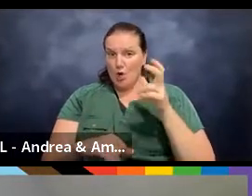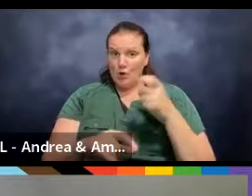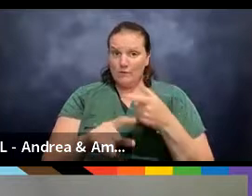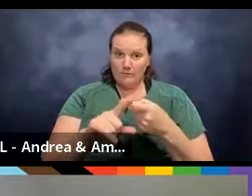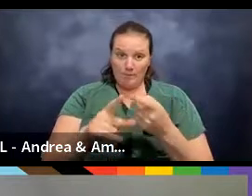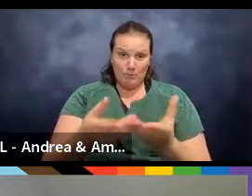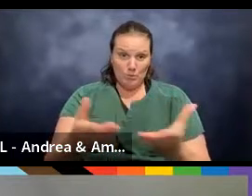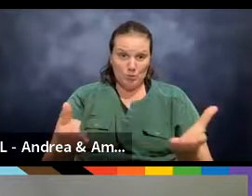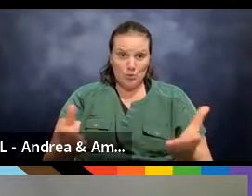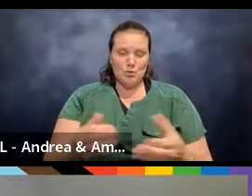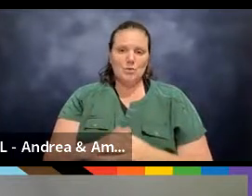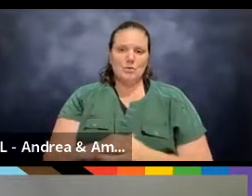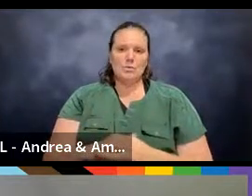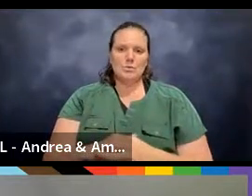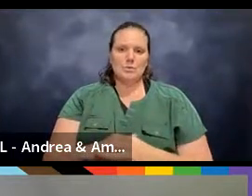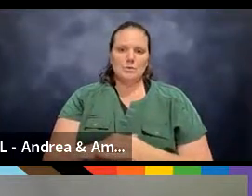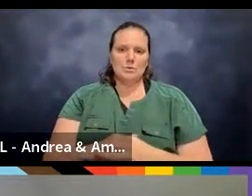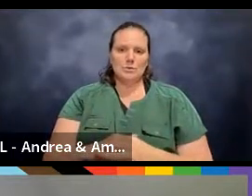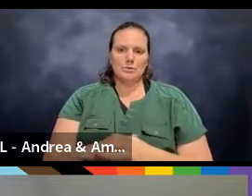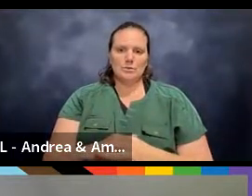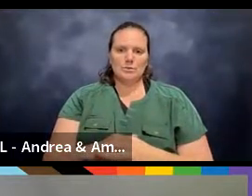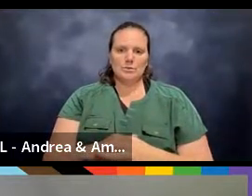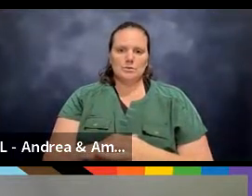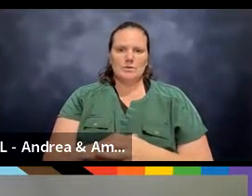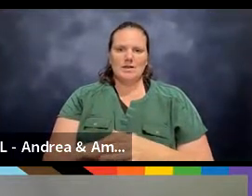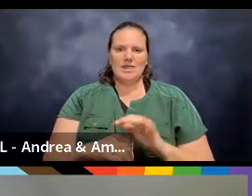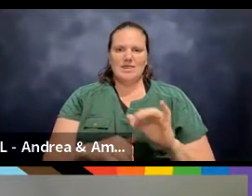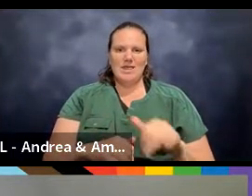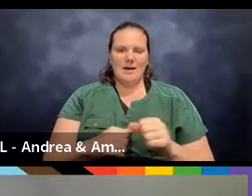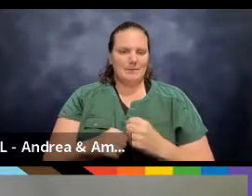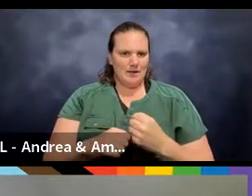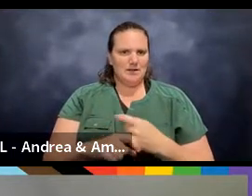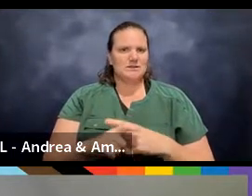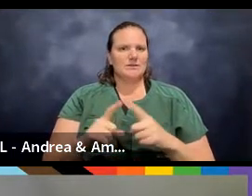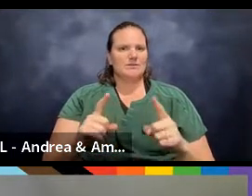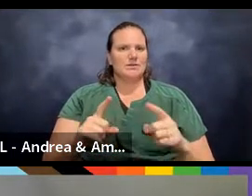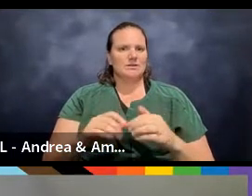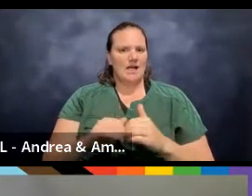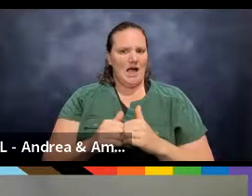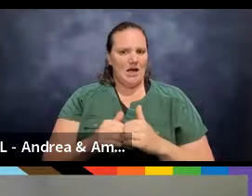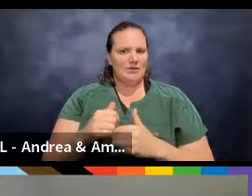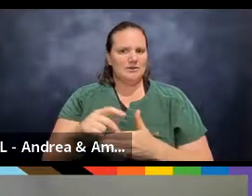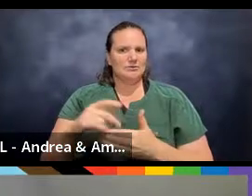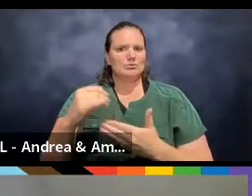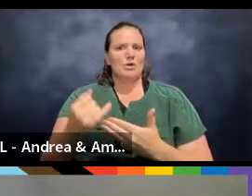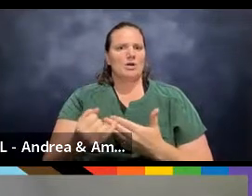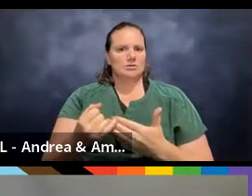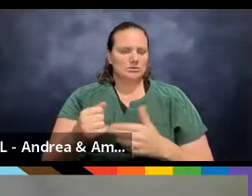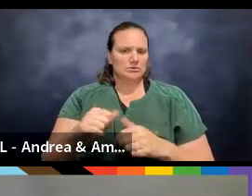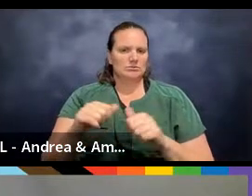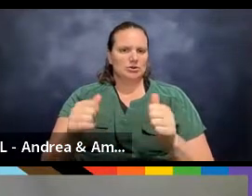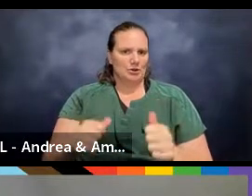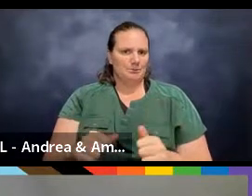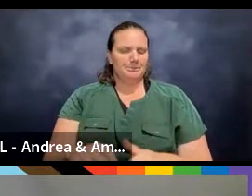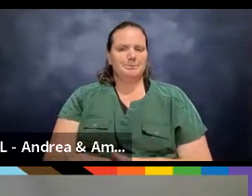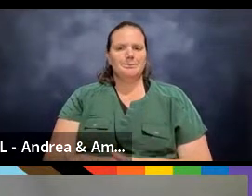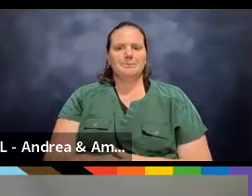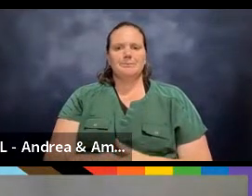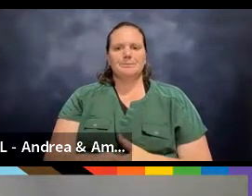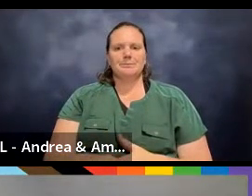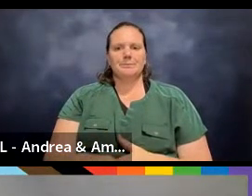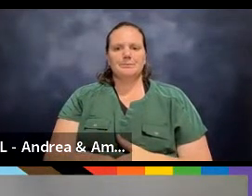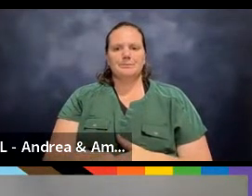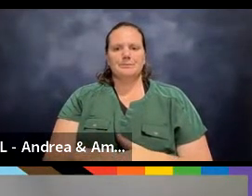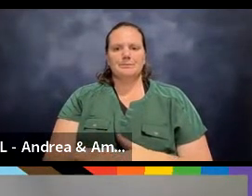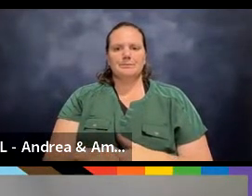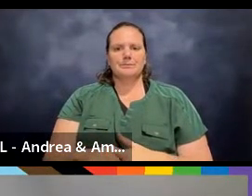guys, those are things that make a difference in how this project gets shaped.